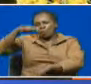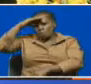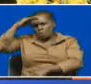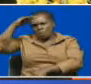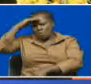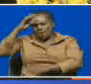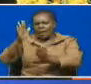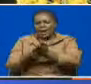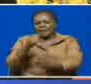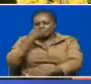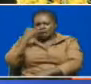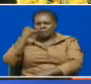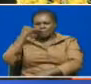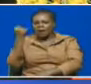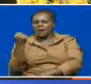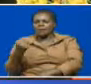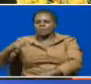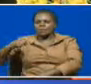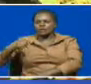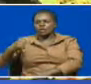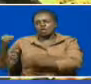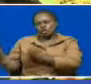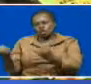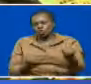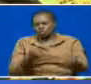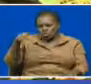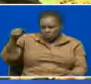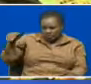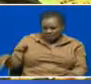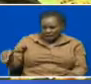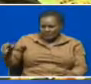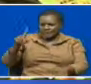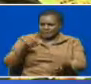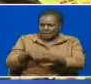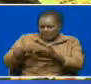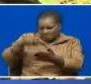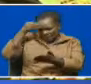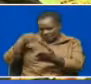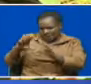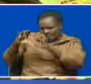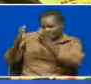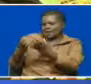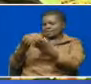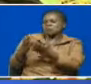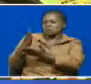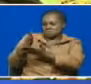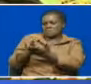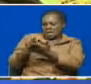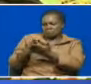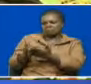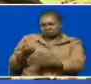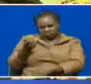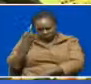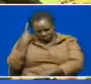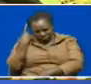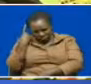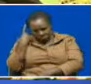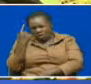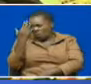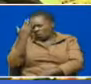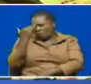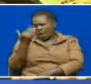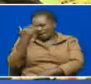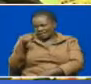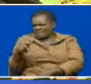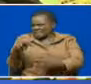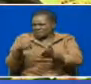substance abuse. You know, when you introduce it at an earlier age, you know, when they start learning it in class, some will grasp something. Why is it?